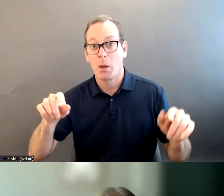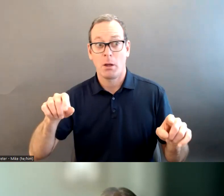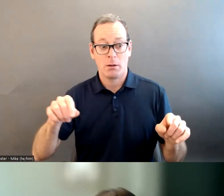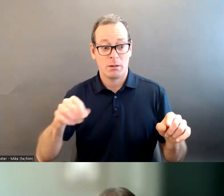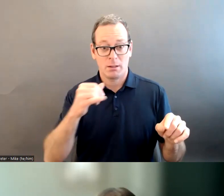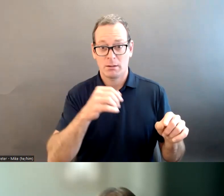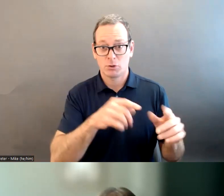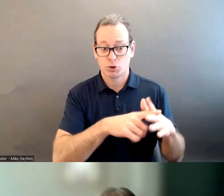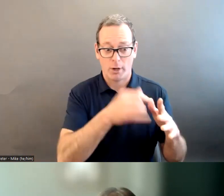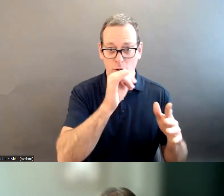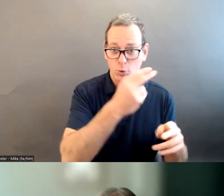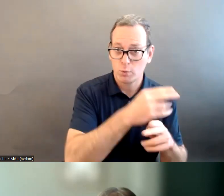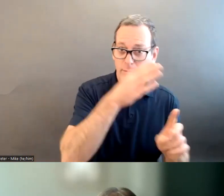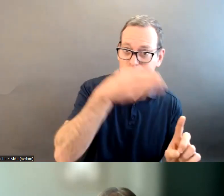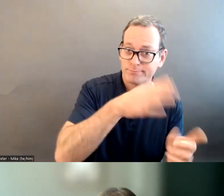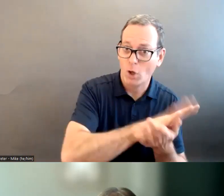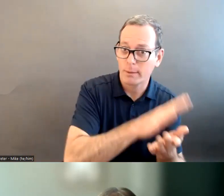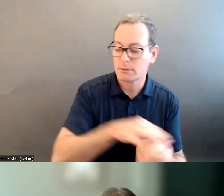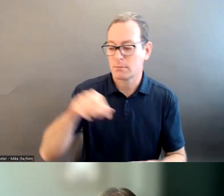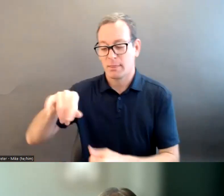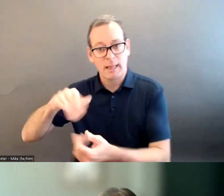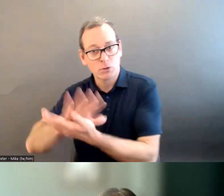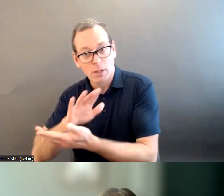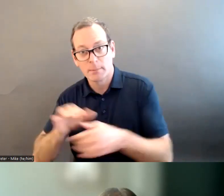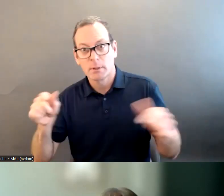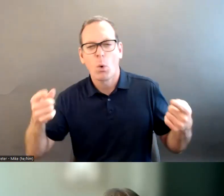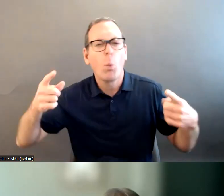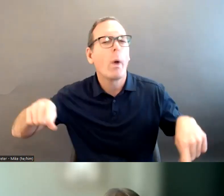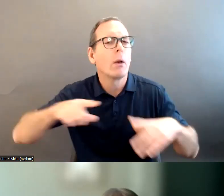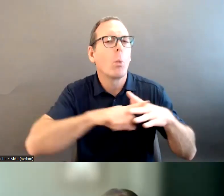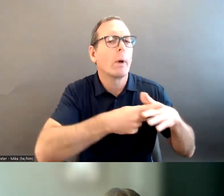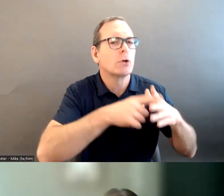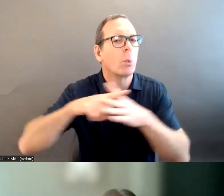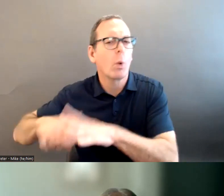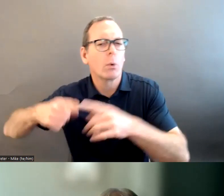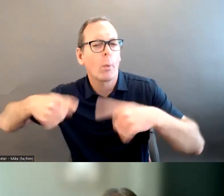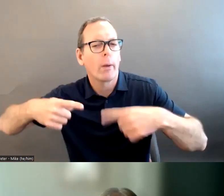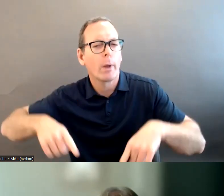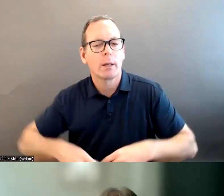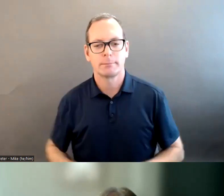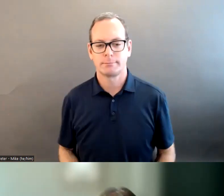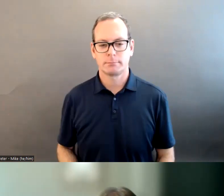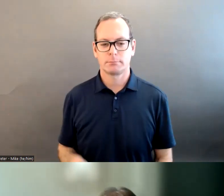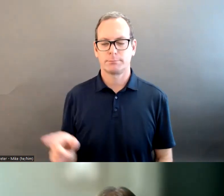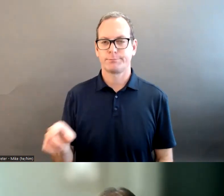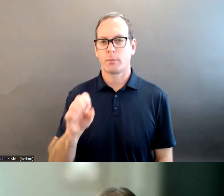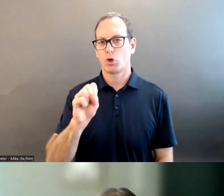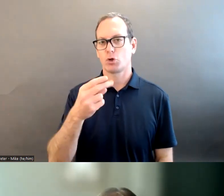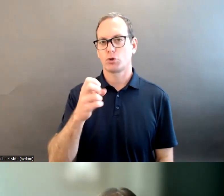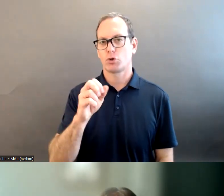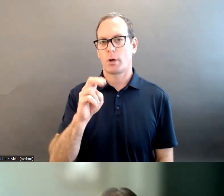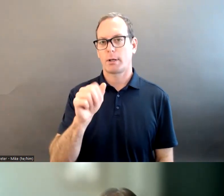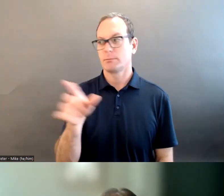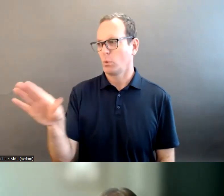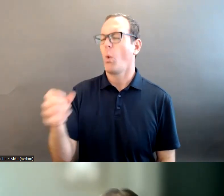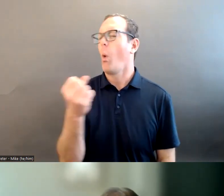I think people are just trying to get a clearer understanding. Let's defer that because we're going to talk more about capacity